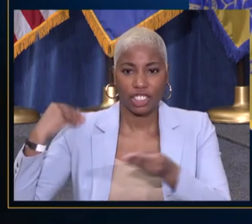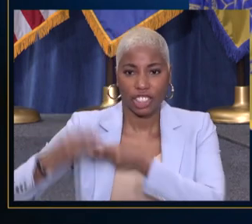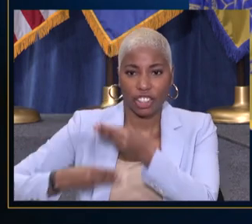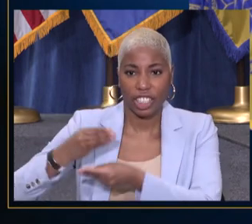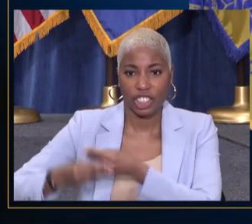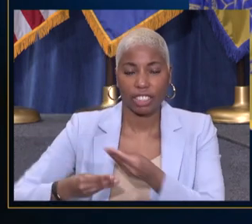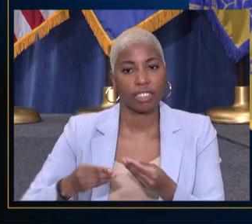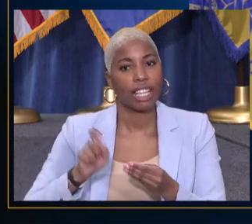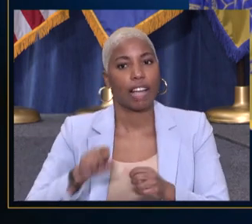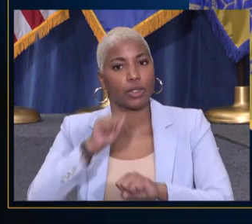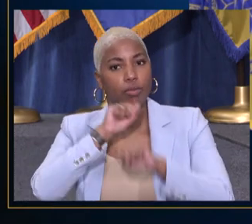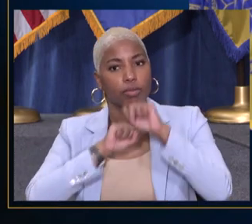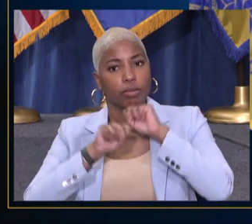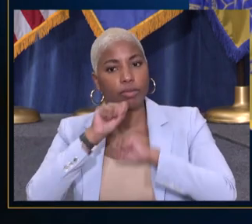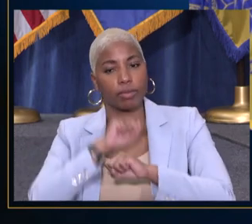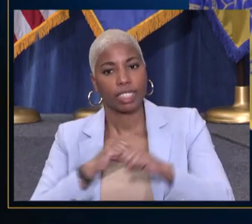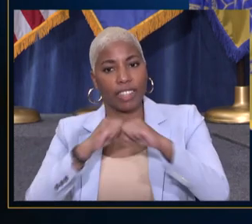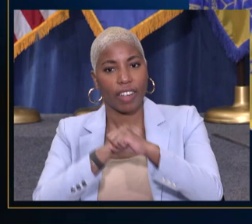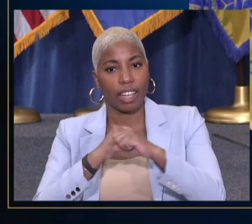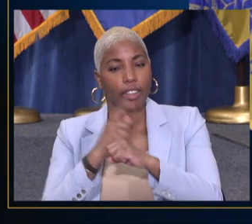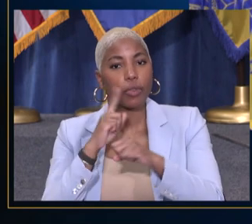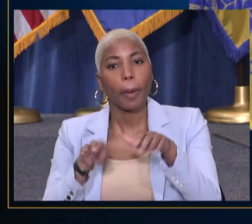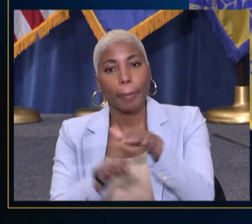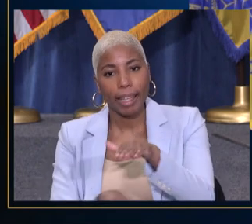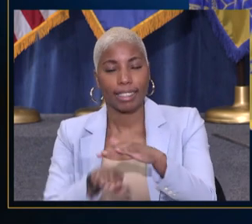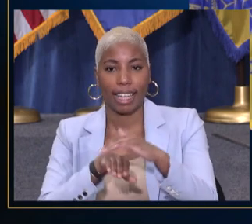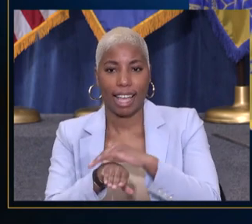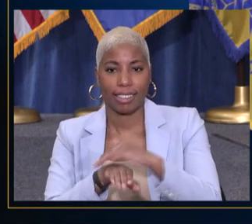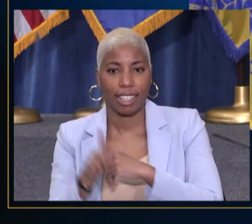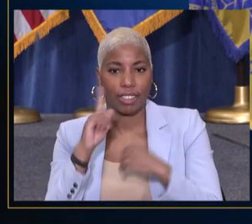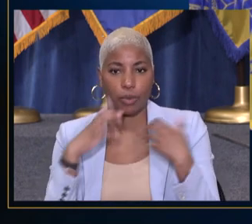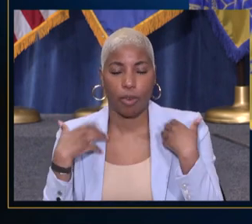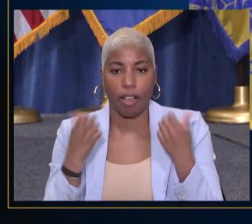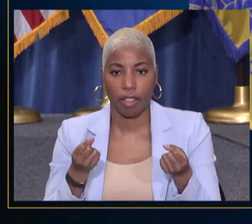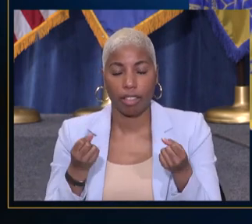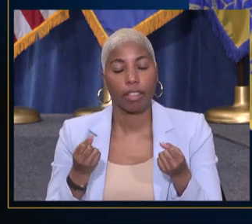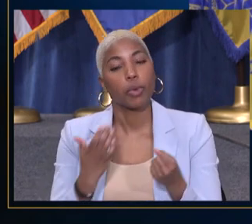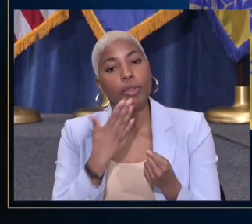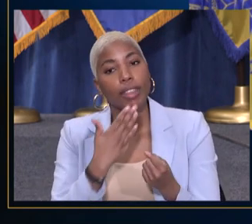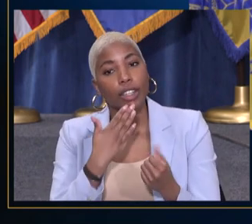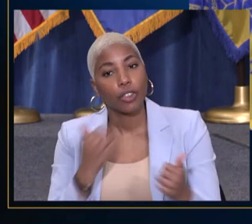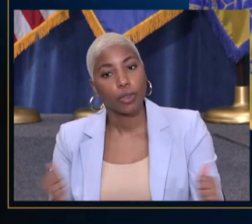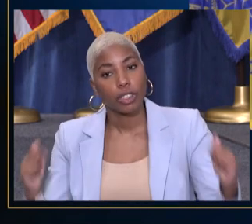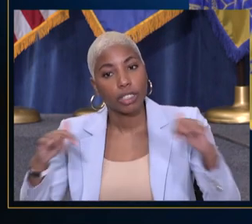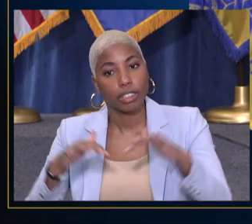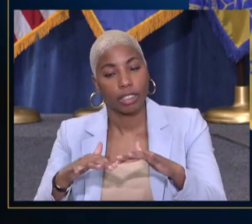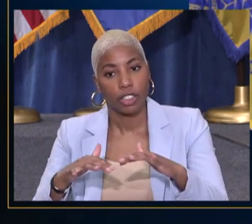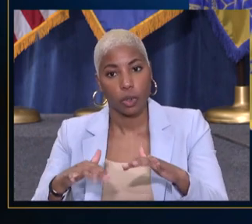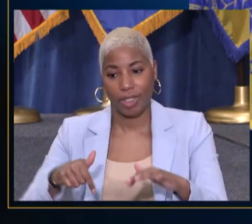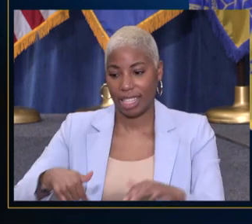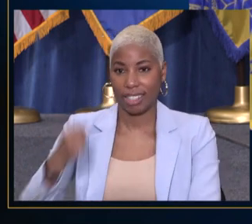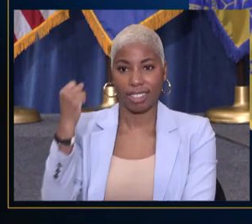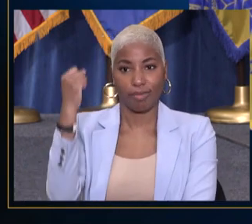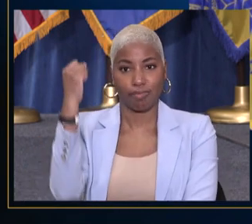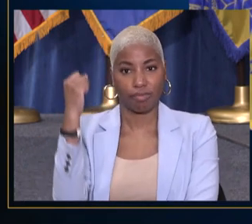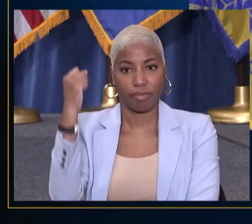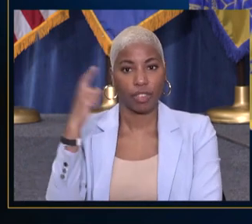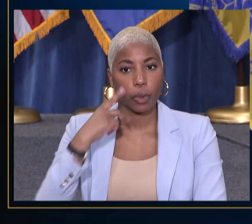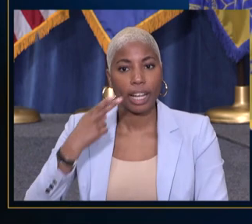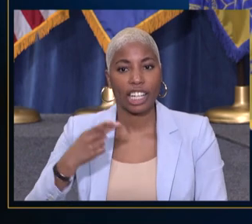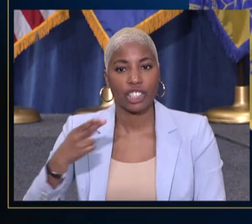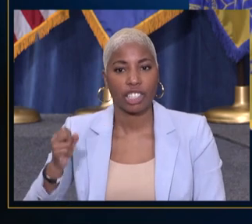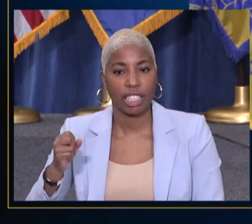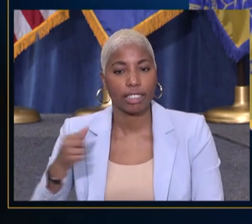fight to have access to basic health. So thank you for being here, because this becomes the legacy of HHS to make sure that we